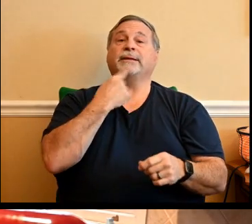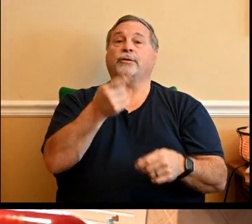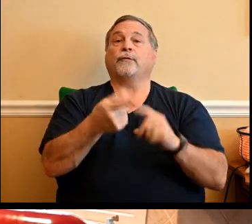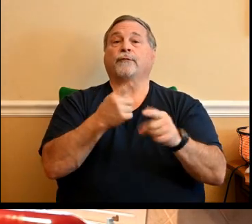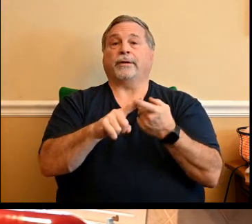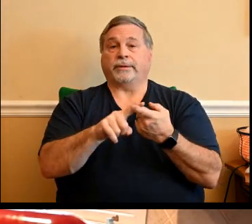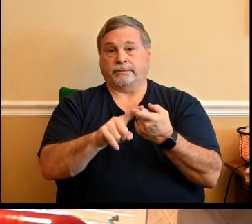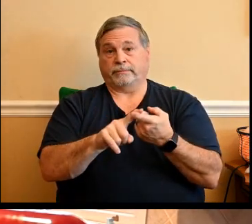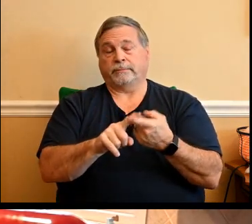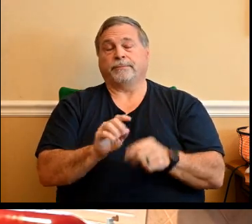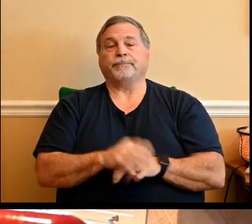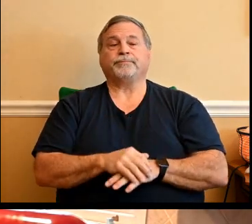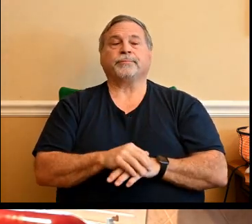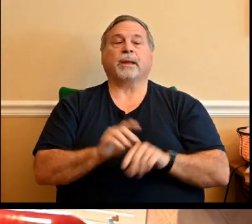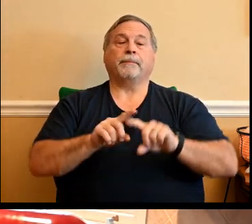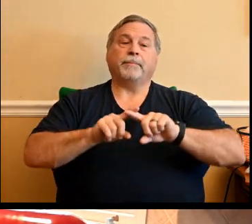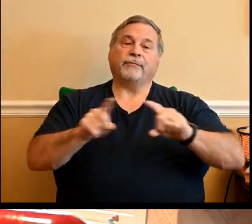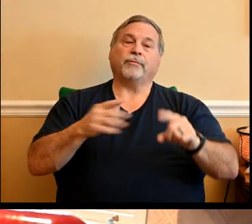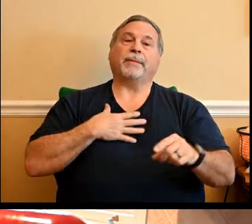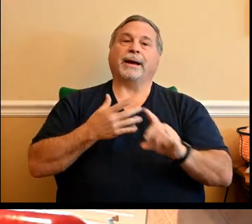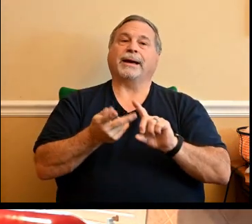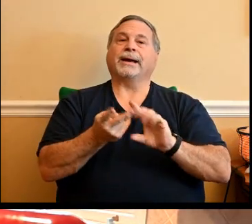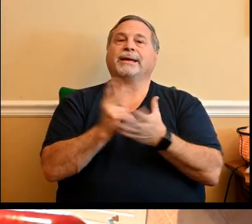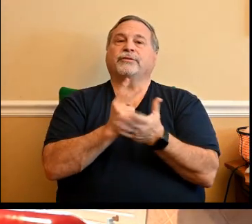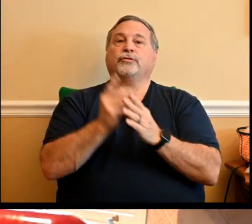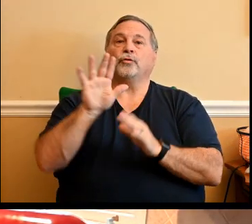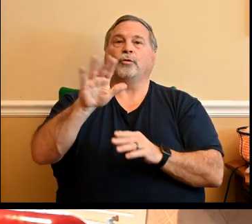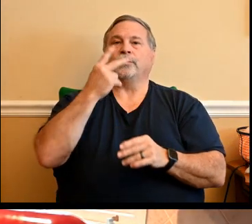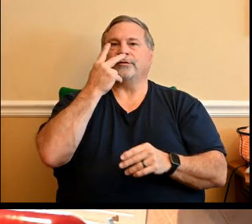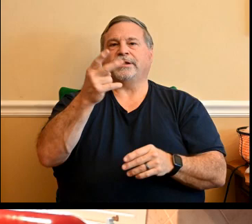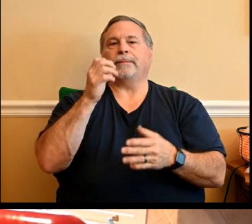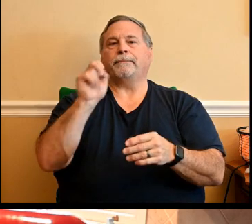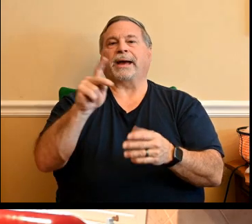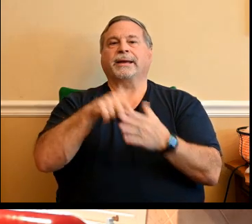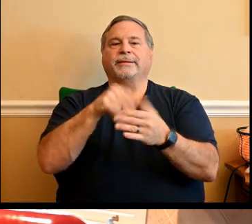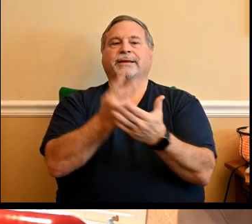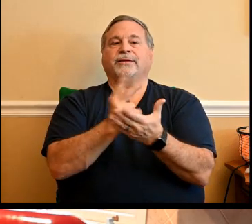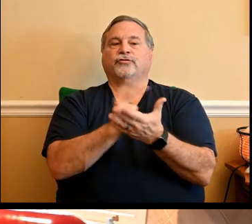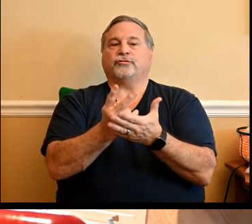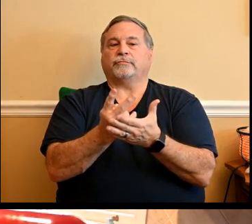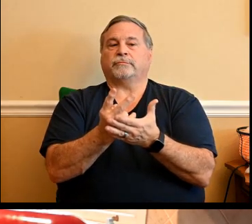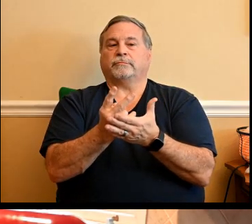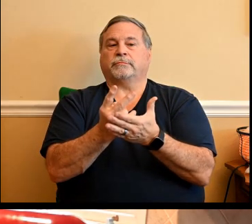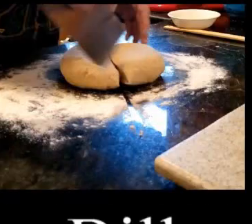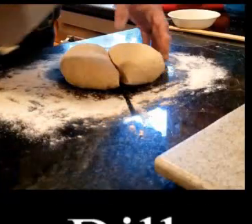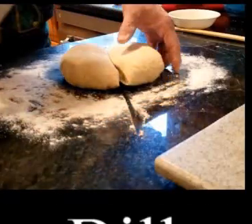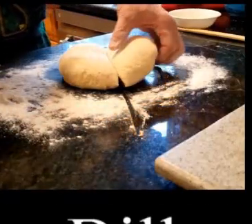and tell your friends about me. But from my kitchen to yours, we'll see you back in the kitchen.